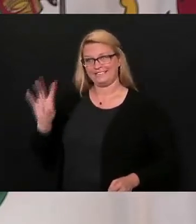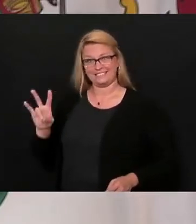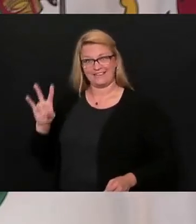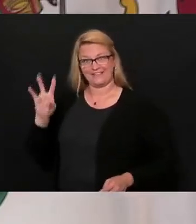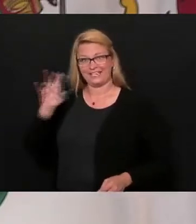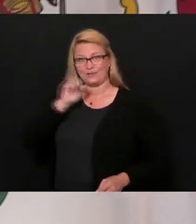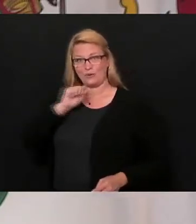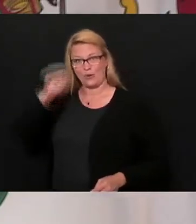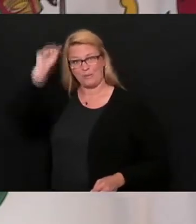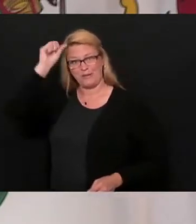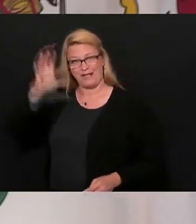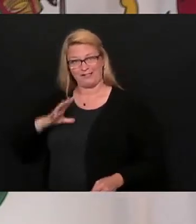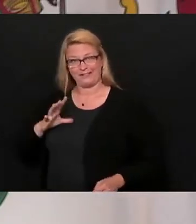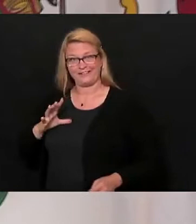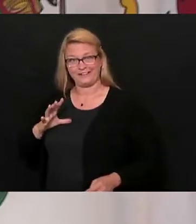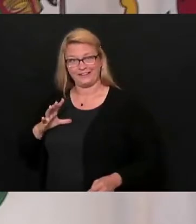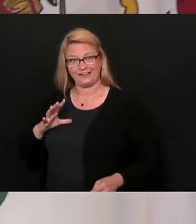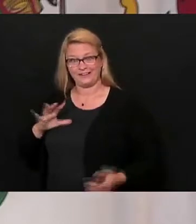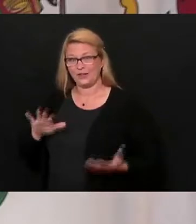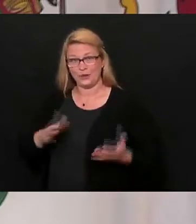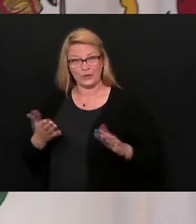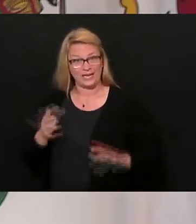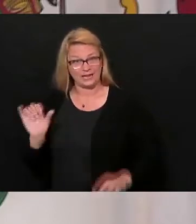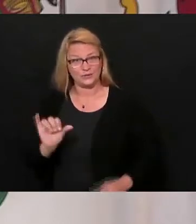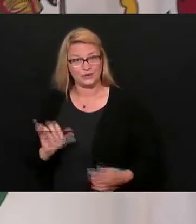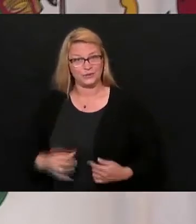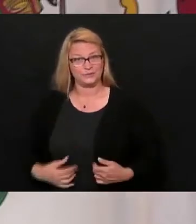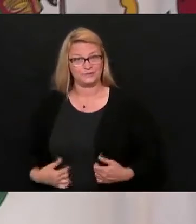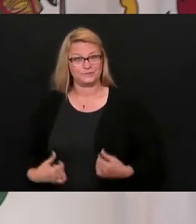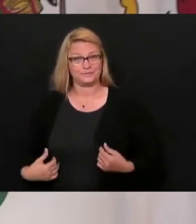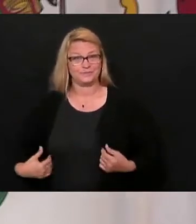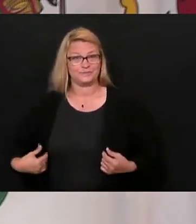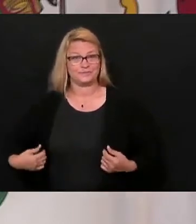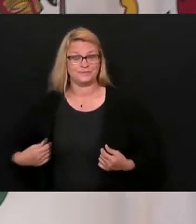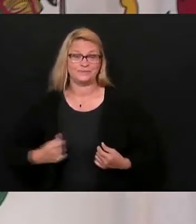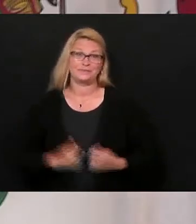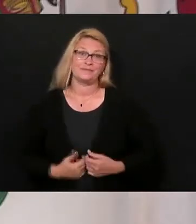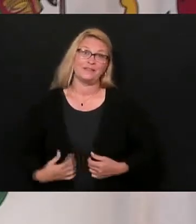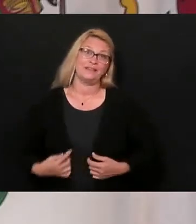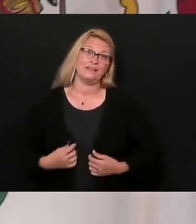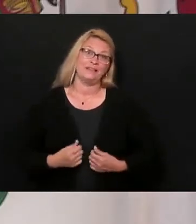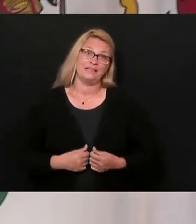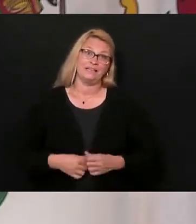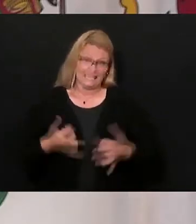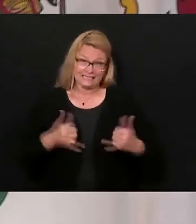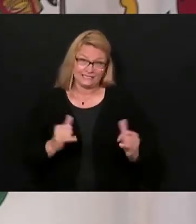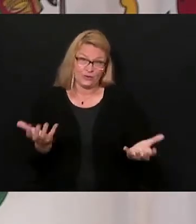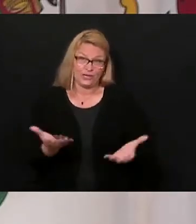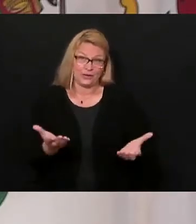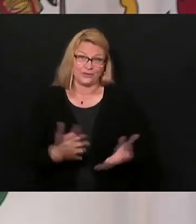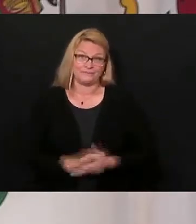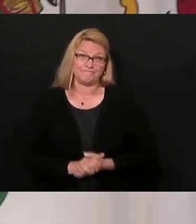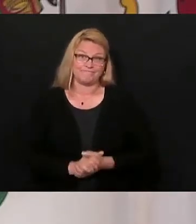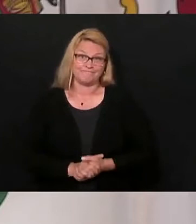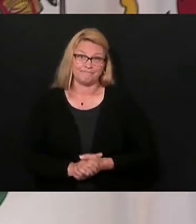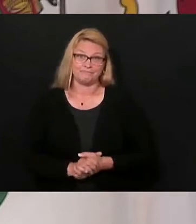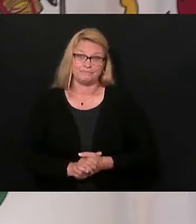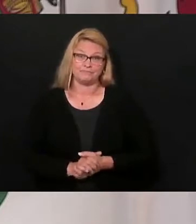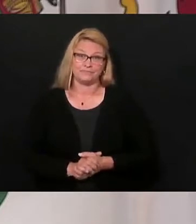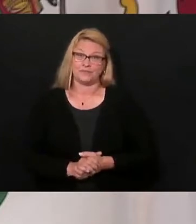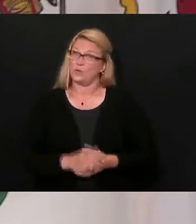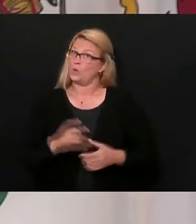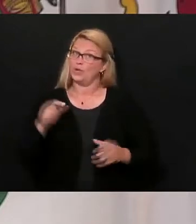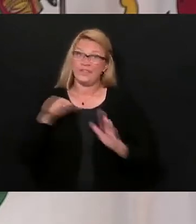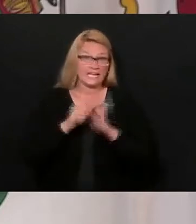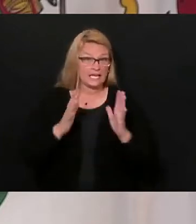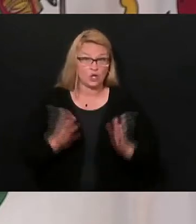47-year-old male that we've lost as well. So this killer is with us. We got to